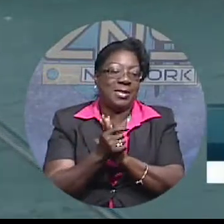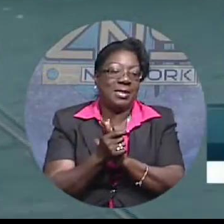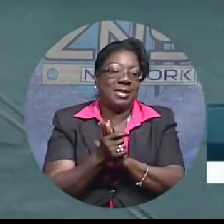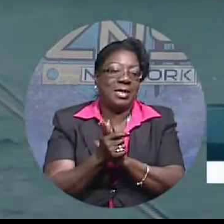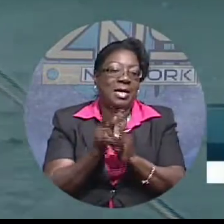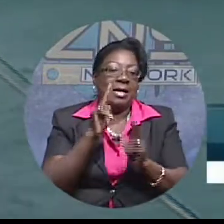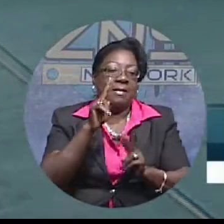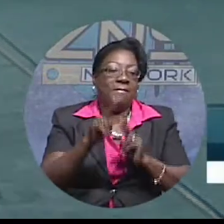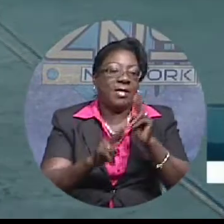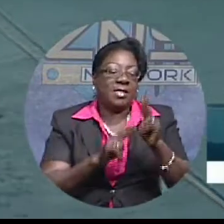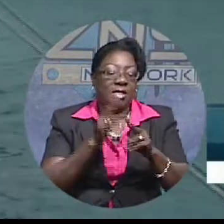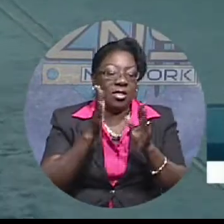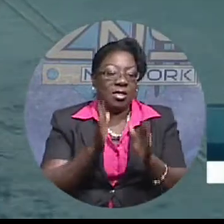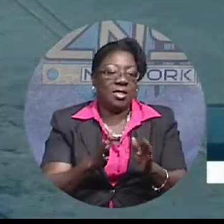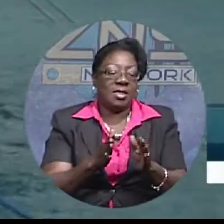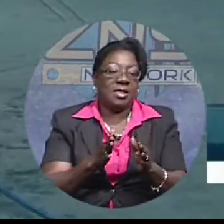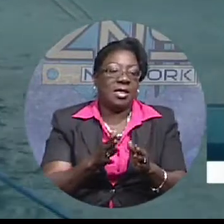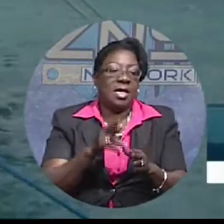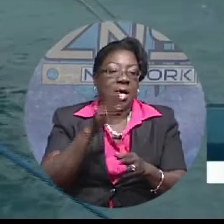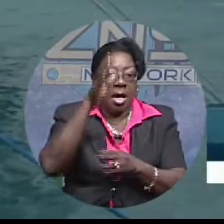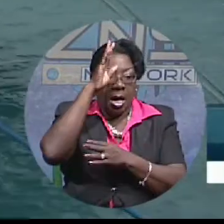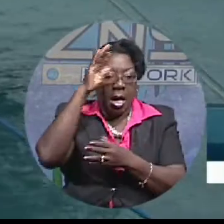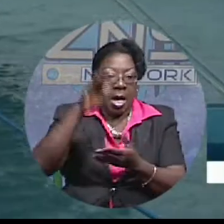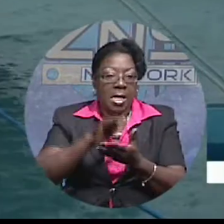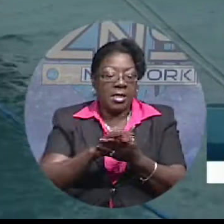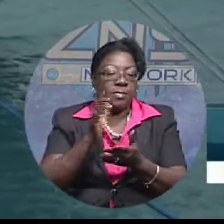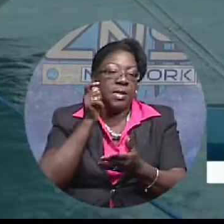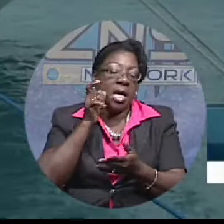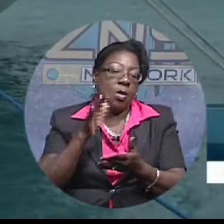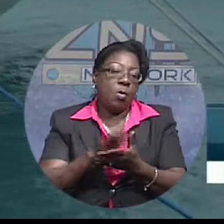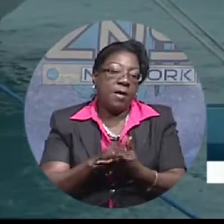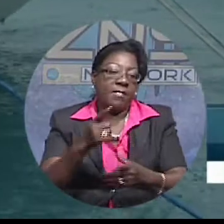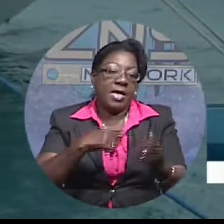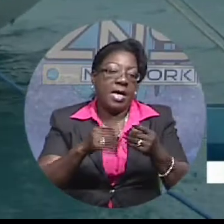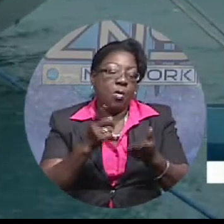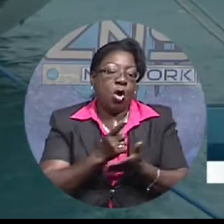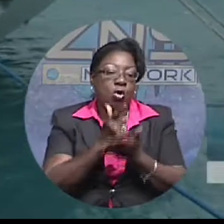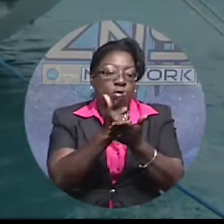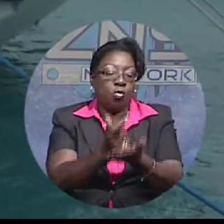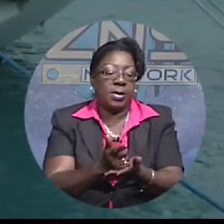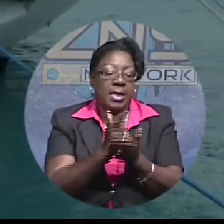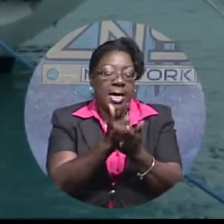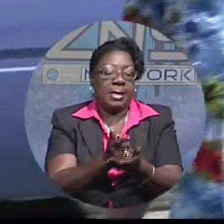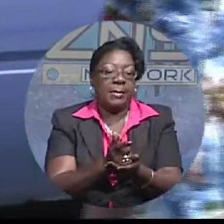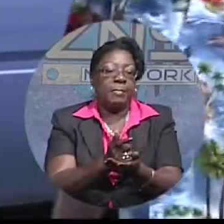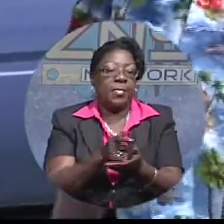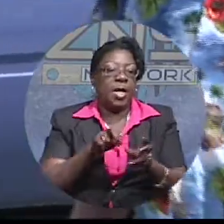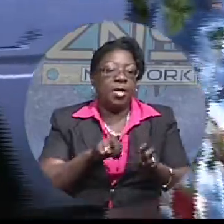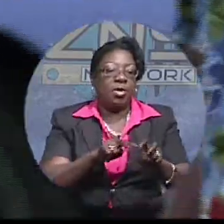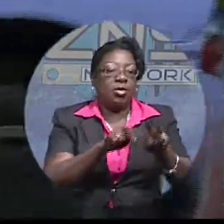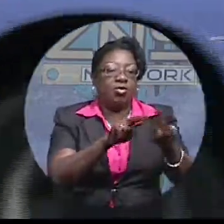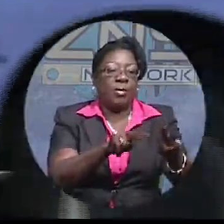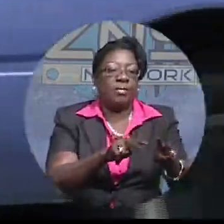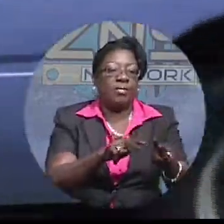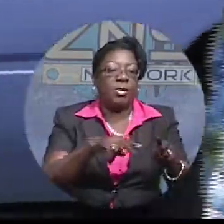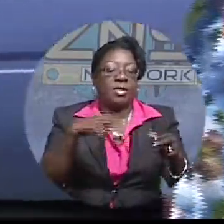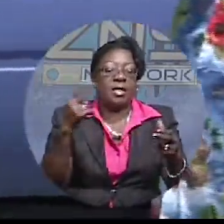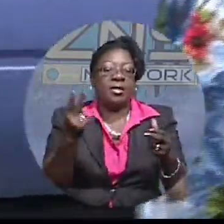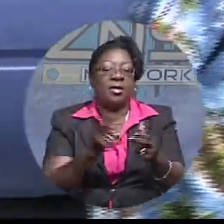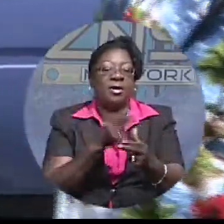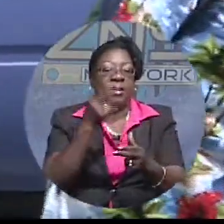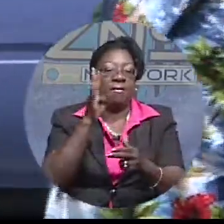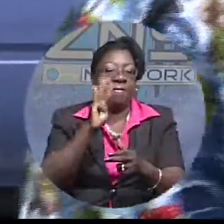Charlotte, North Carolina arrived in New Providence Wednesday morning on board the Carnival cruise liner. The trip marks their 34th